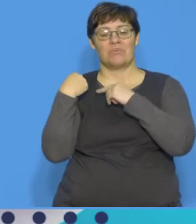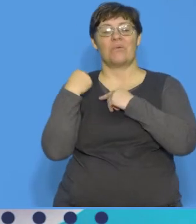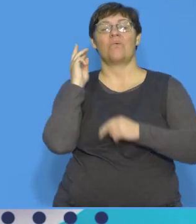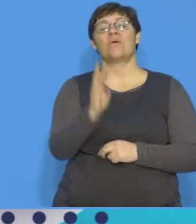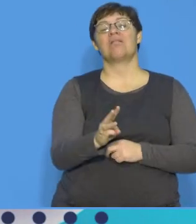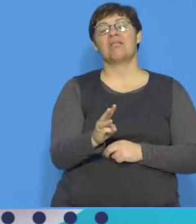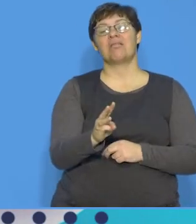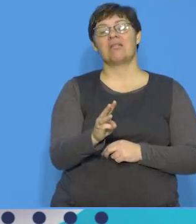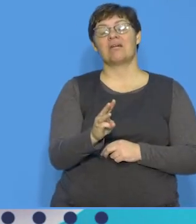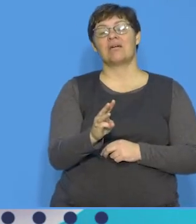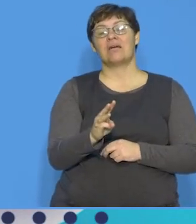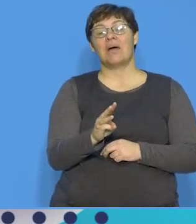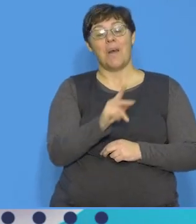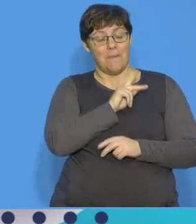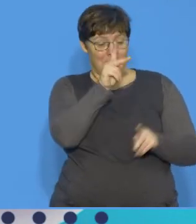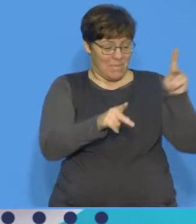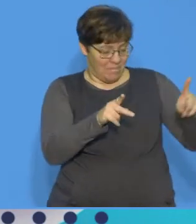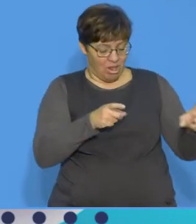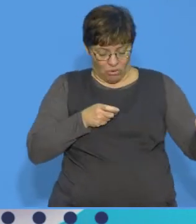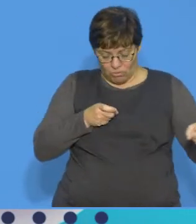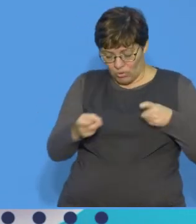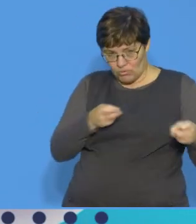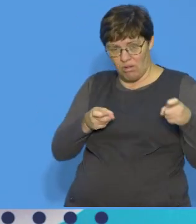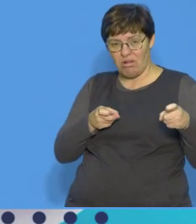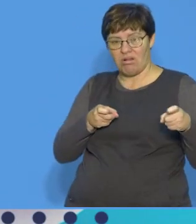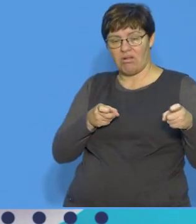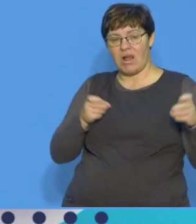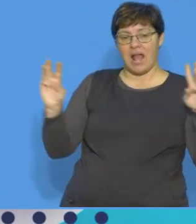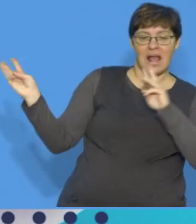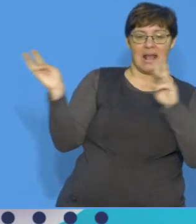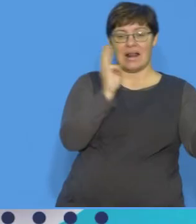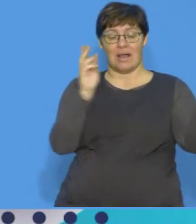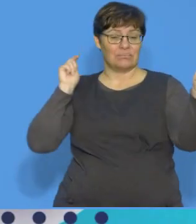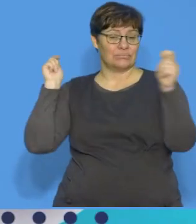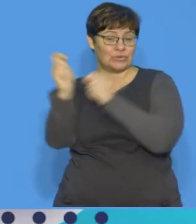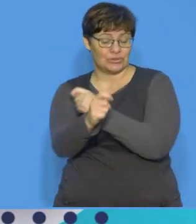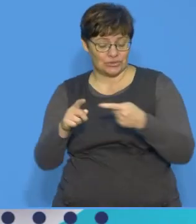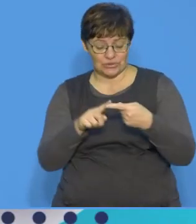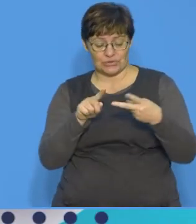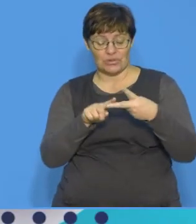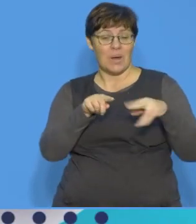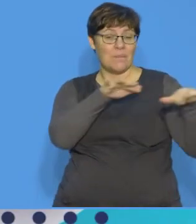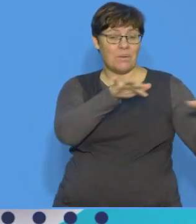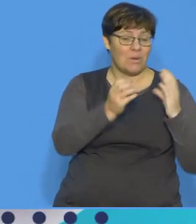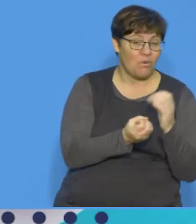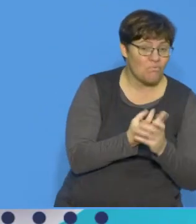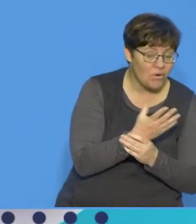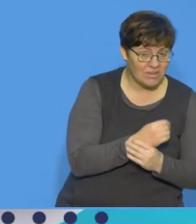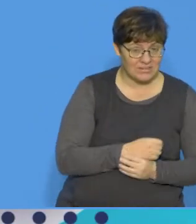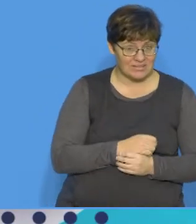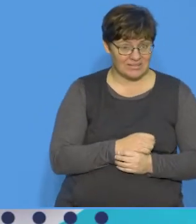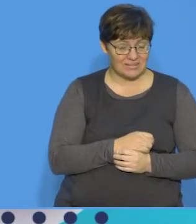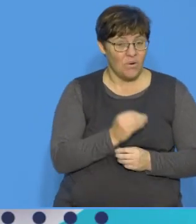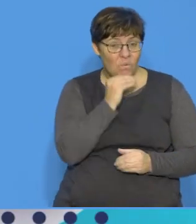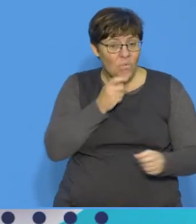control how we're going to handle things like climate change, population growth. You